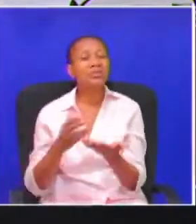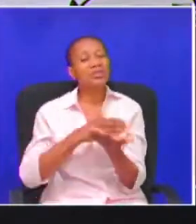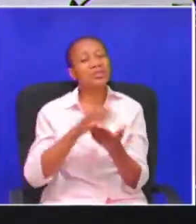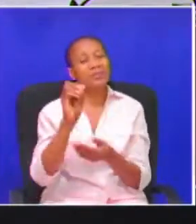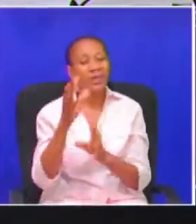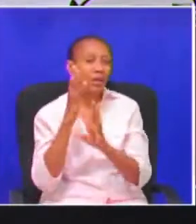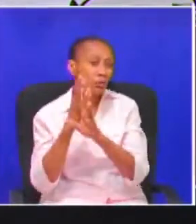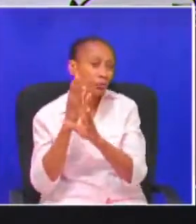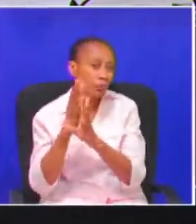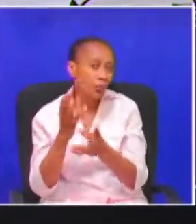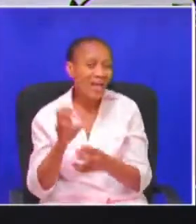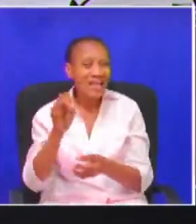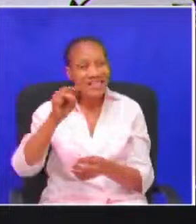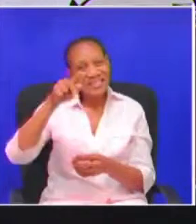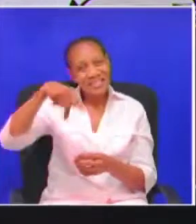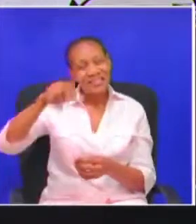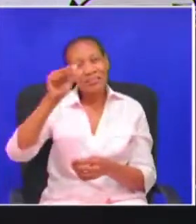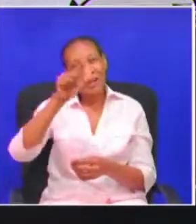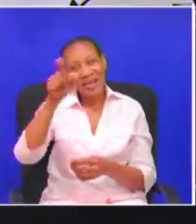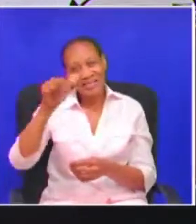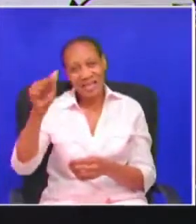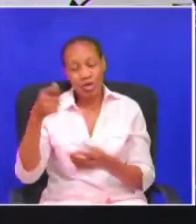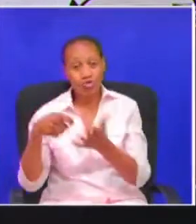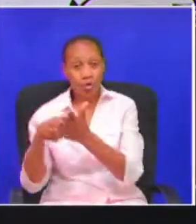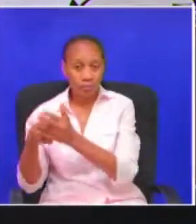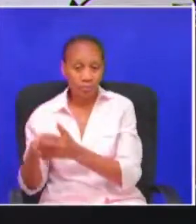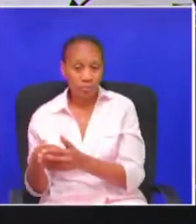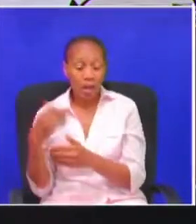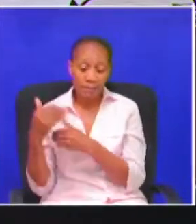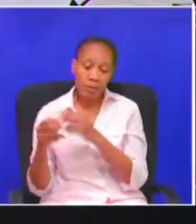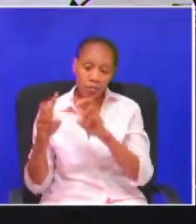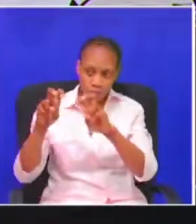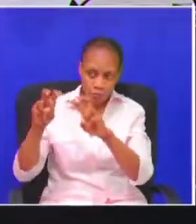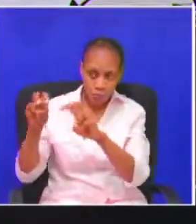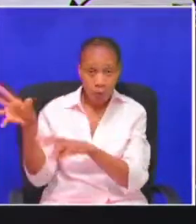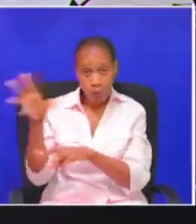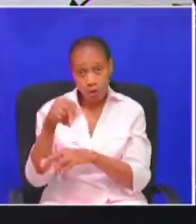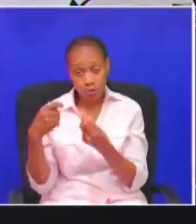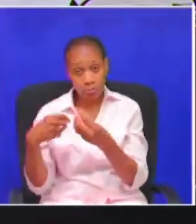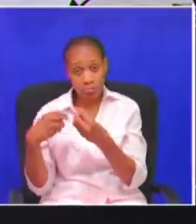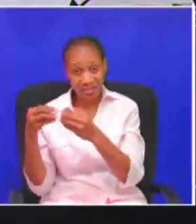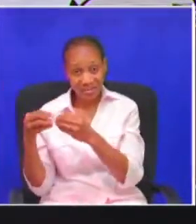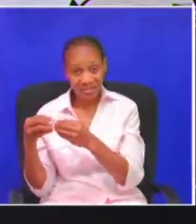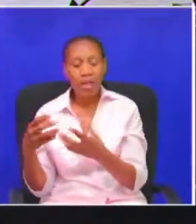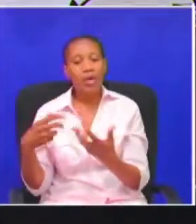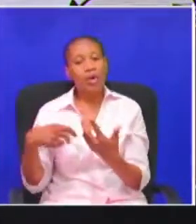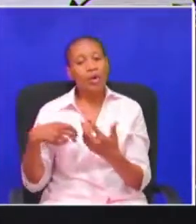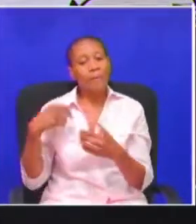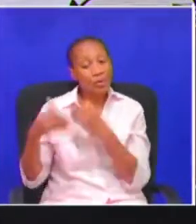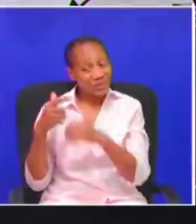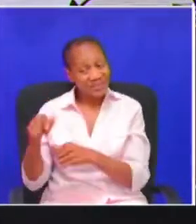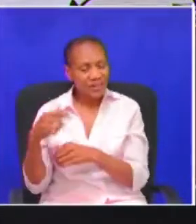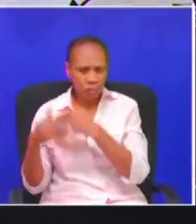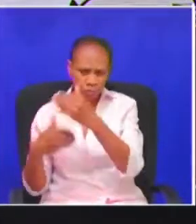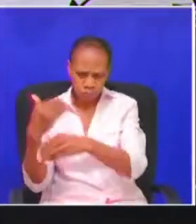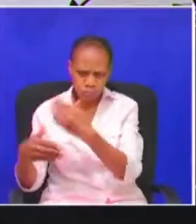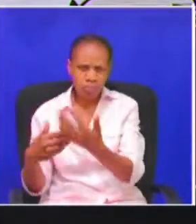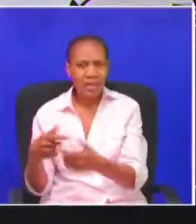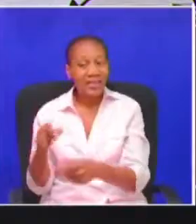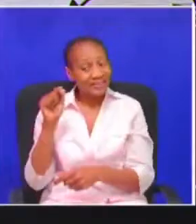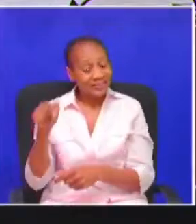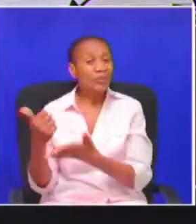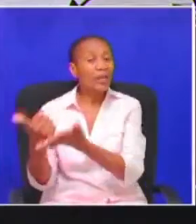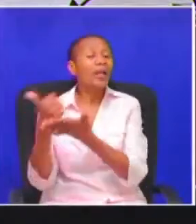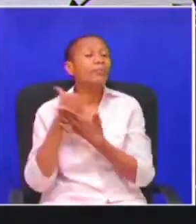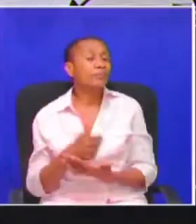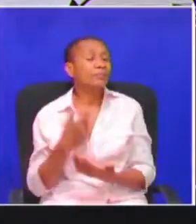be properly registered. That process continues. And through that, we are able to see exactly the incidence of people